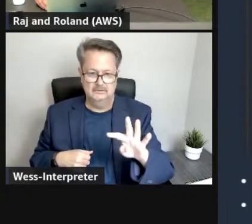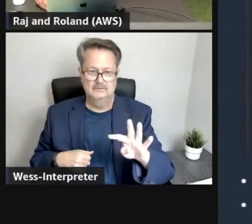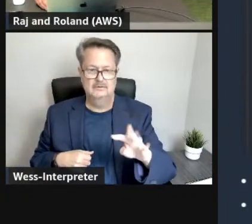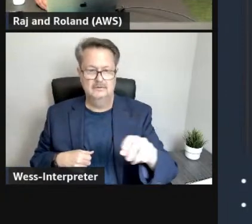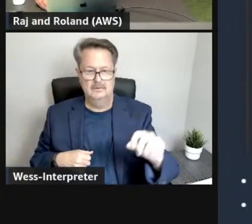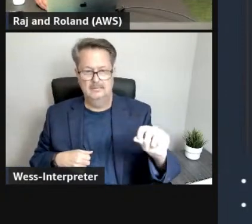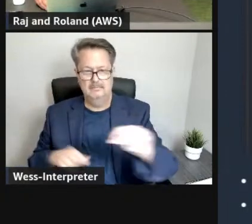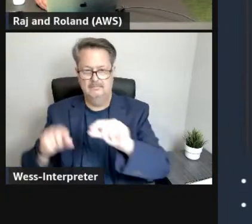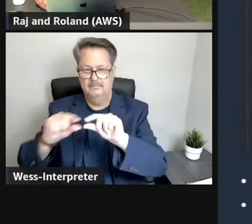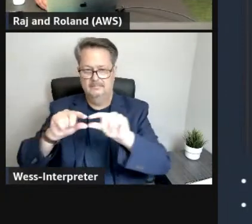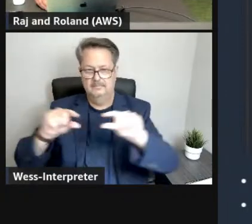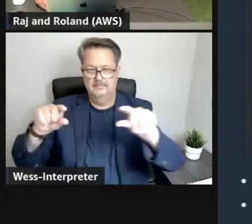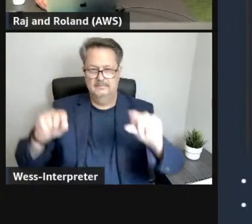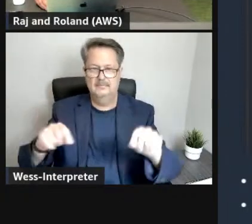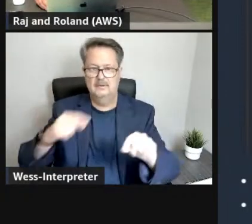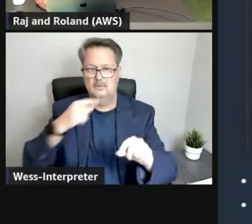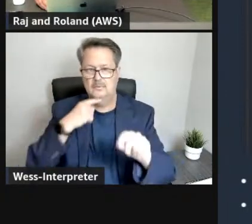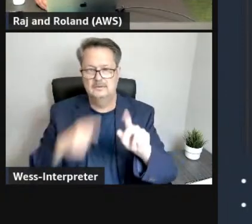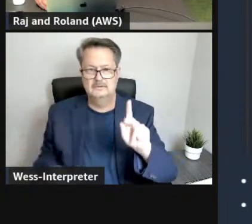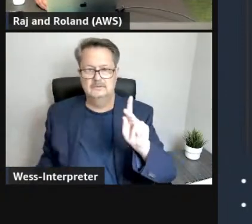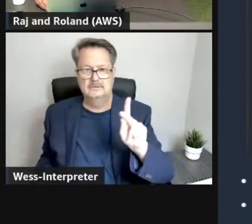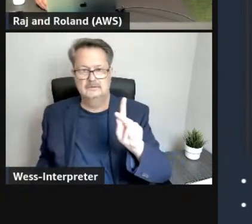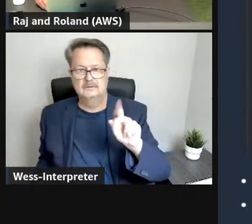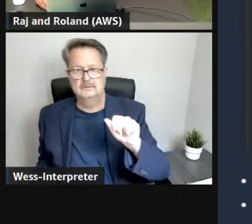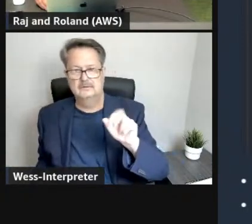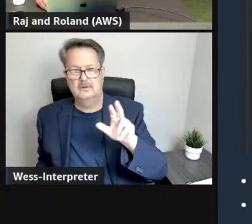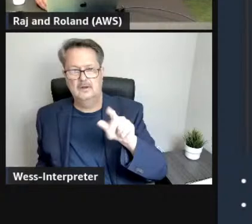label carpenter.sh/capacity type Spot,